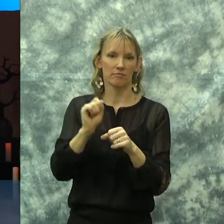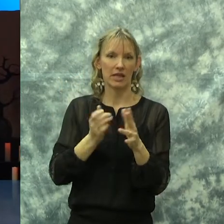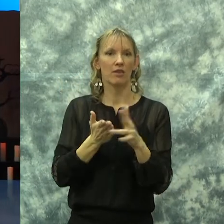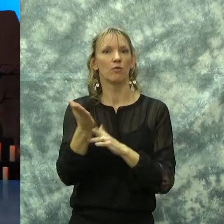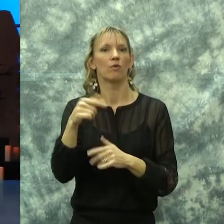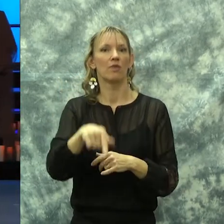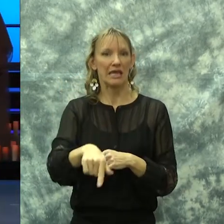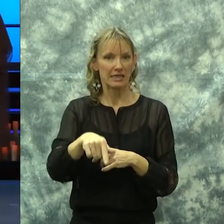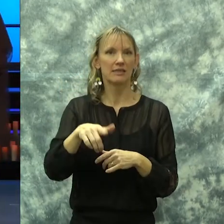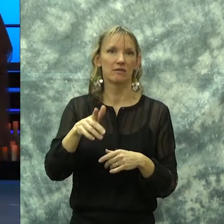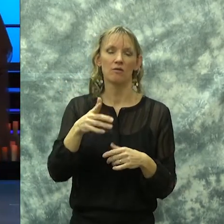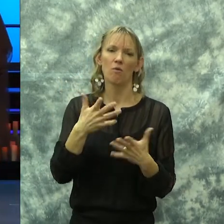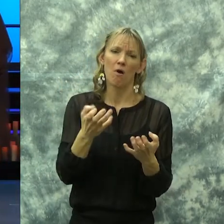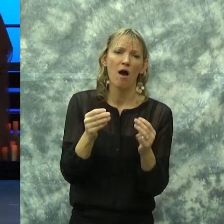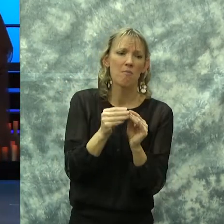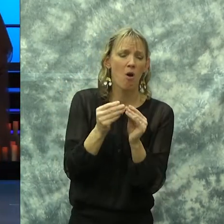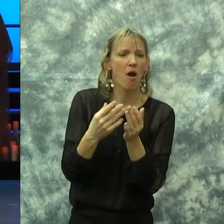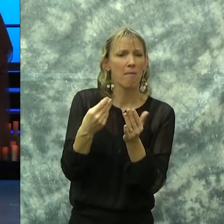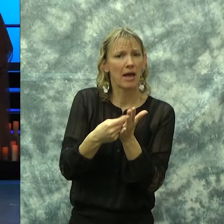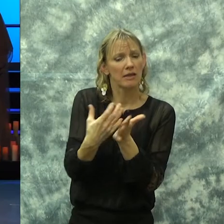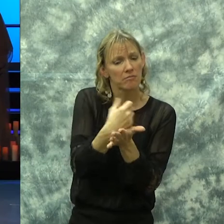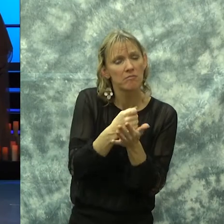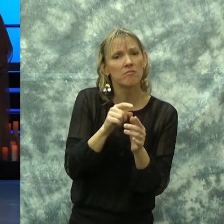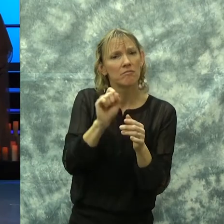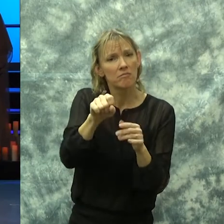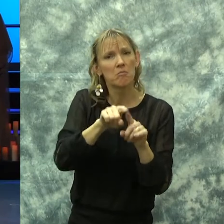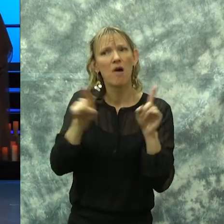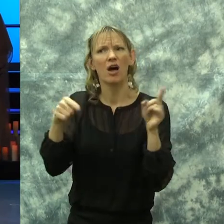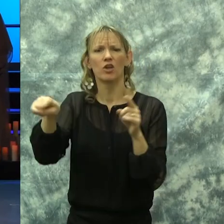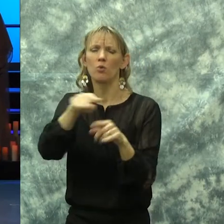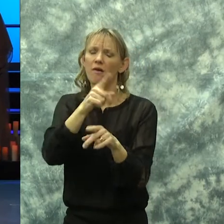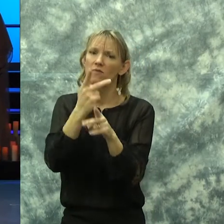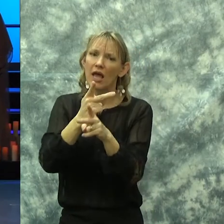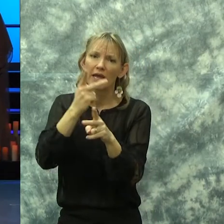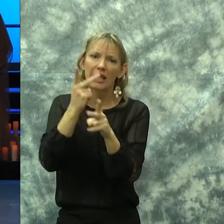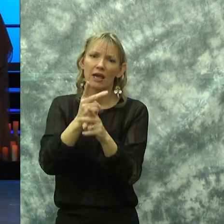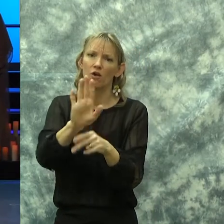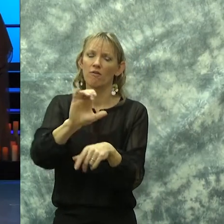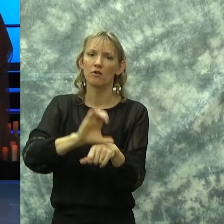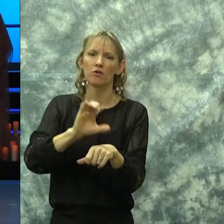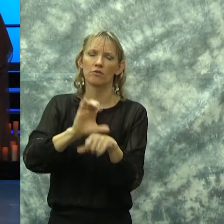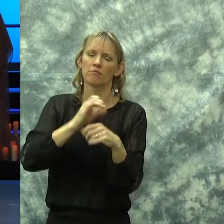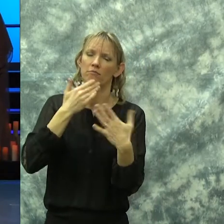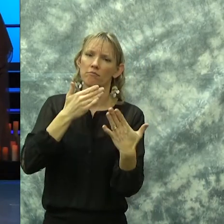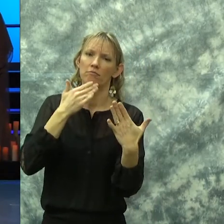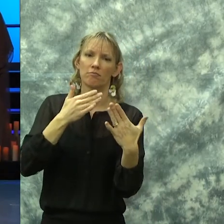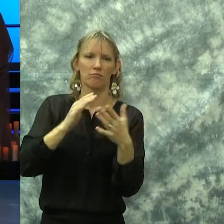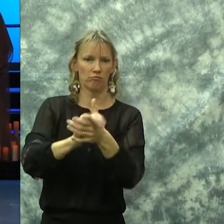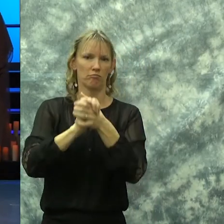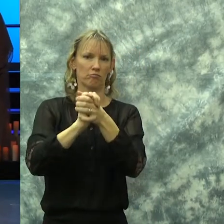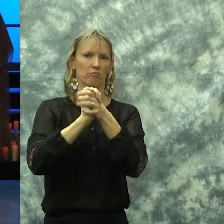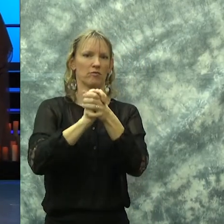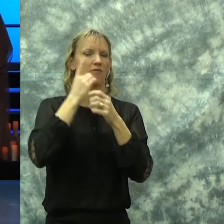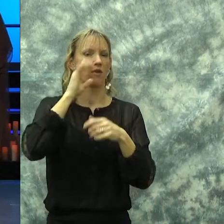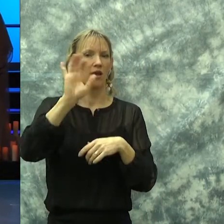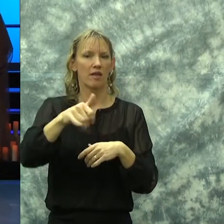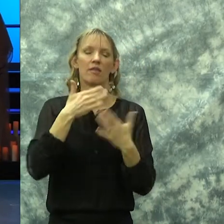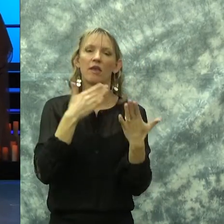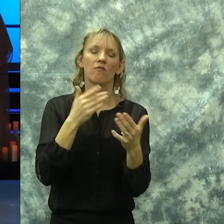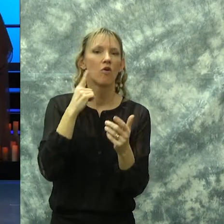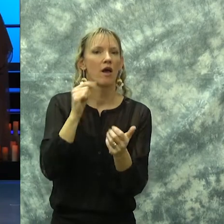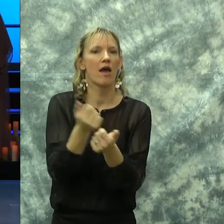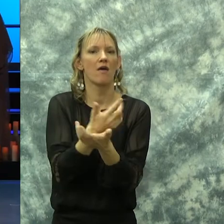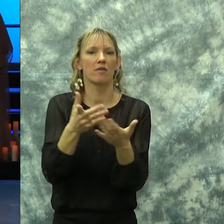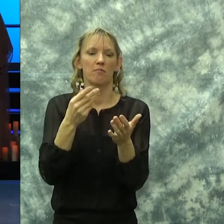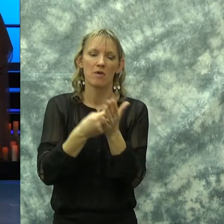crisis, would like more income, but you have taken such good care of your church, and you deserve congratulations for that. Thank you for all